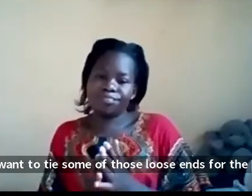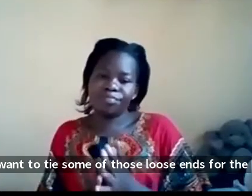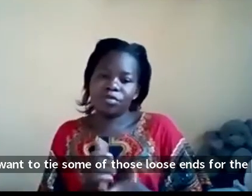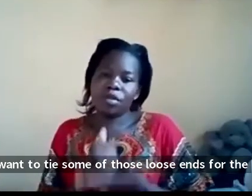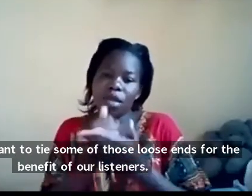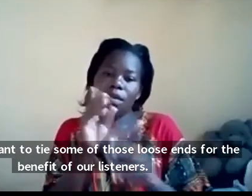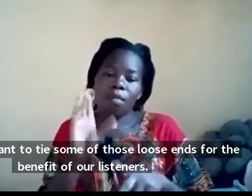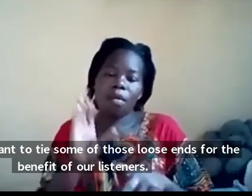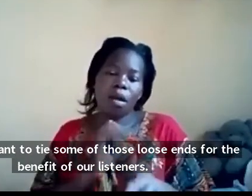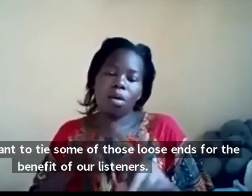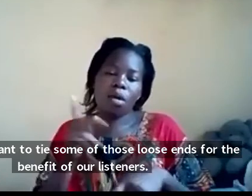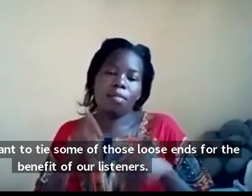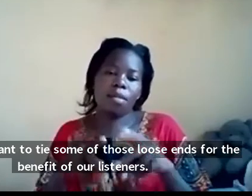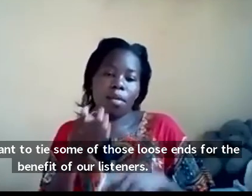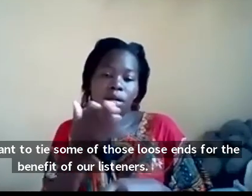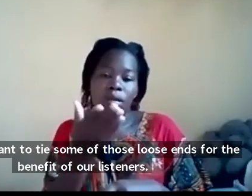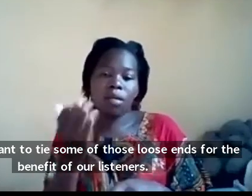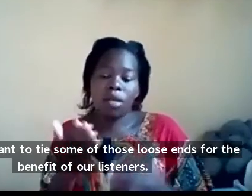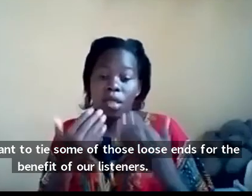Thank you so much, Dennis.